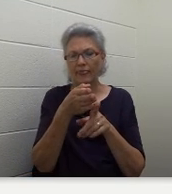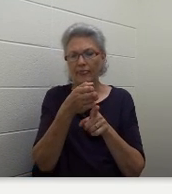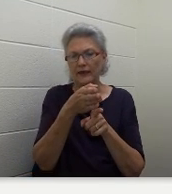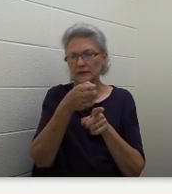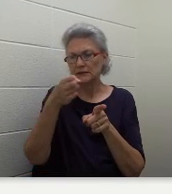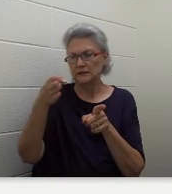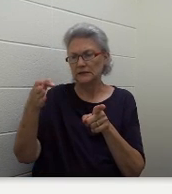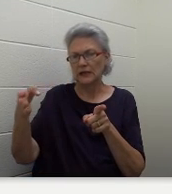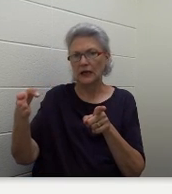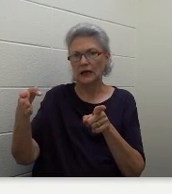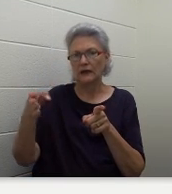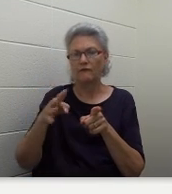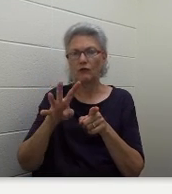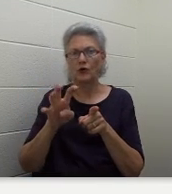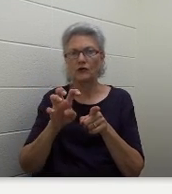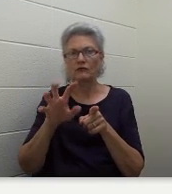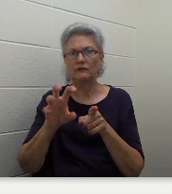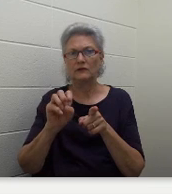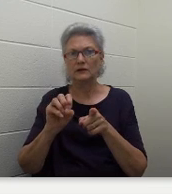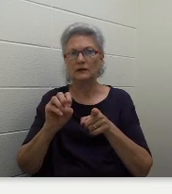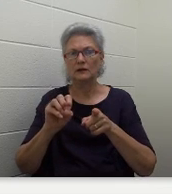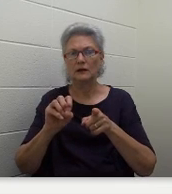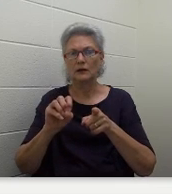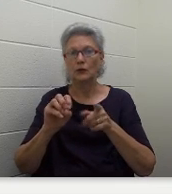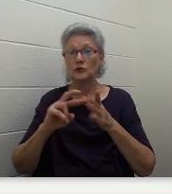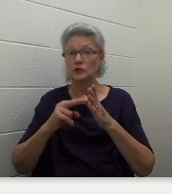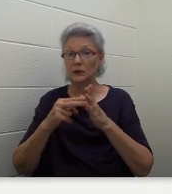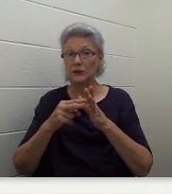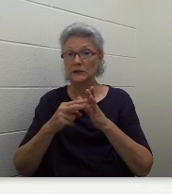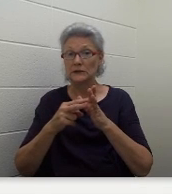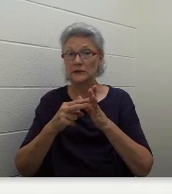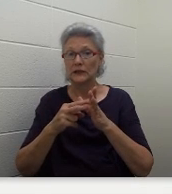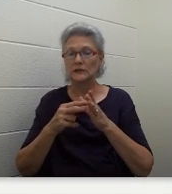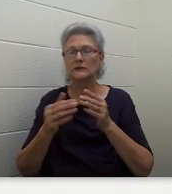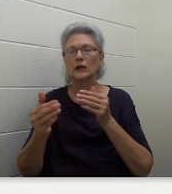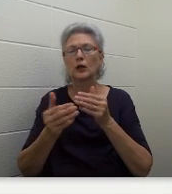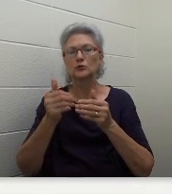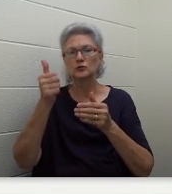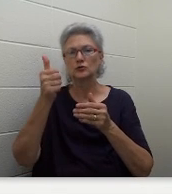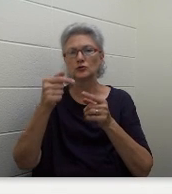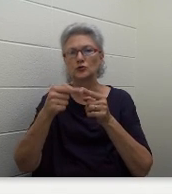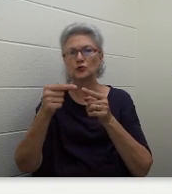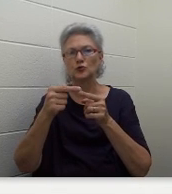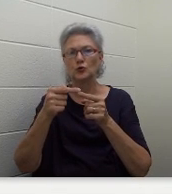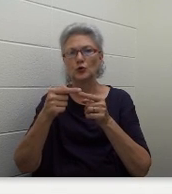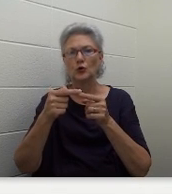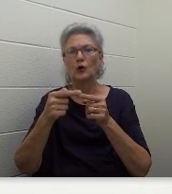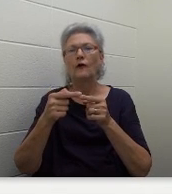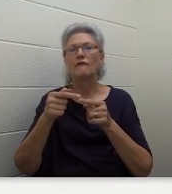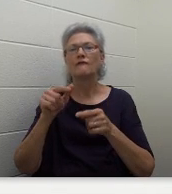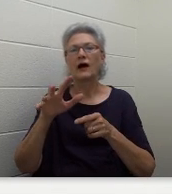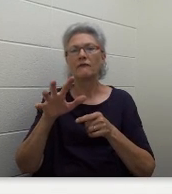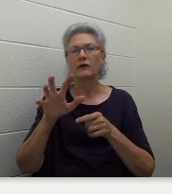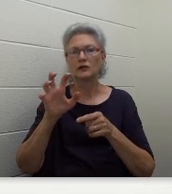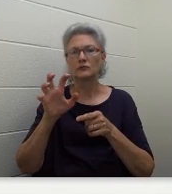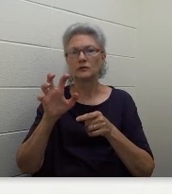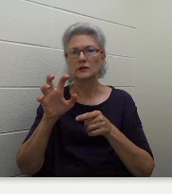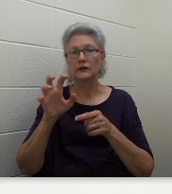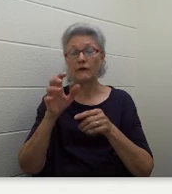side of 450, which means that it's then closer to 500. So if I was